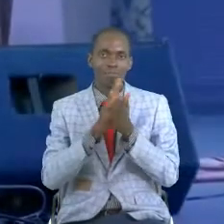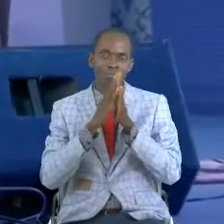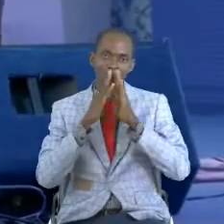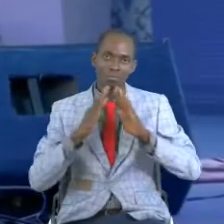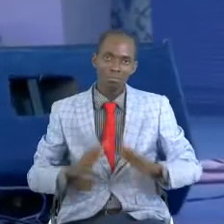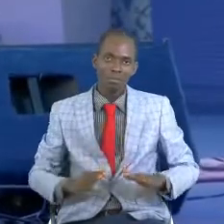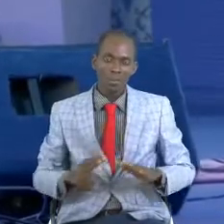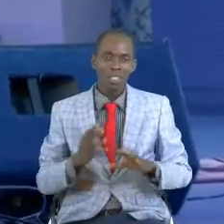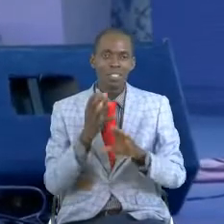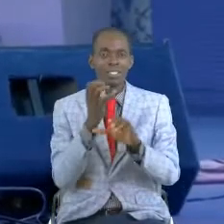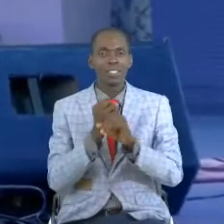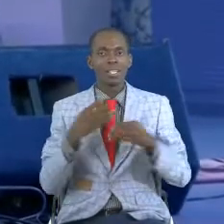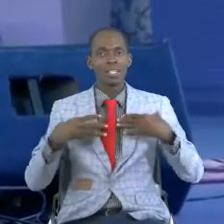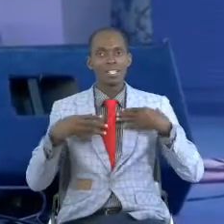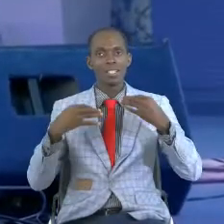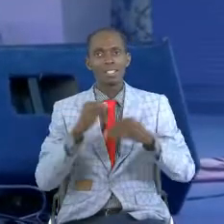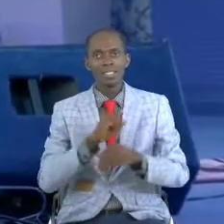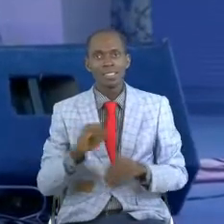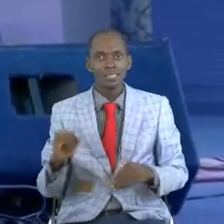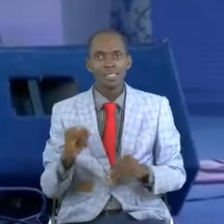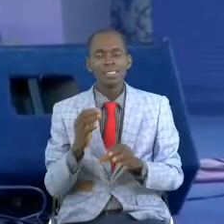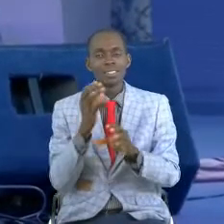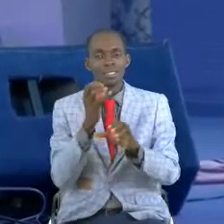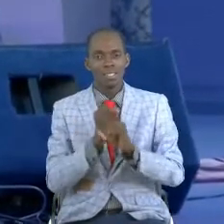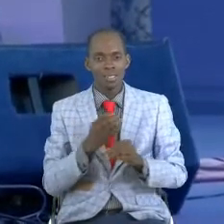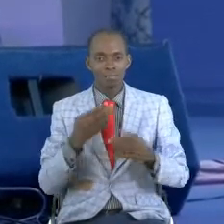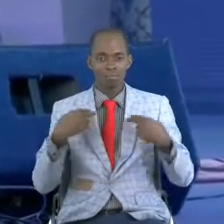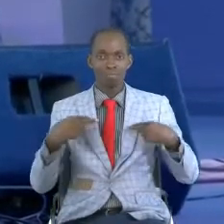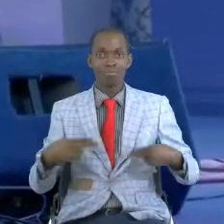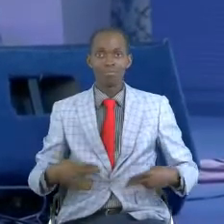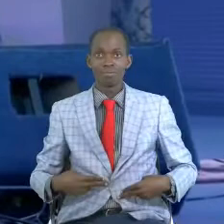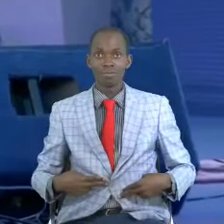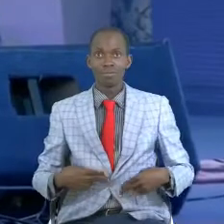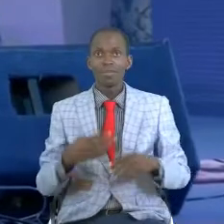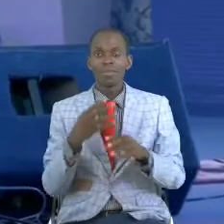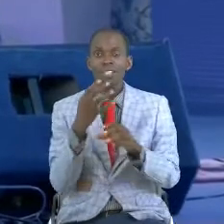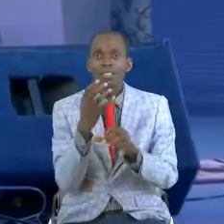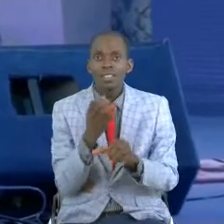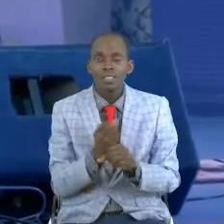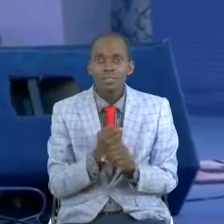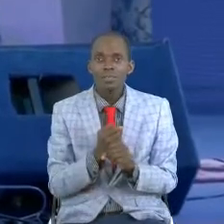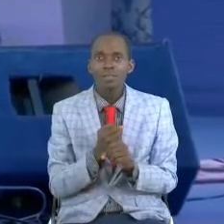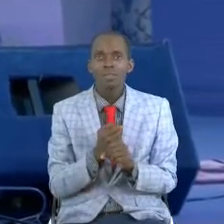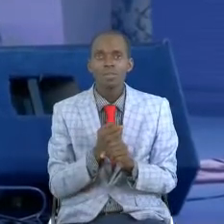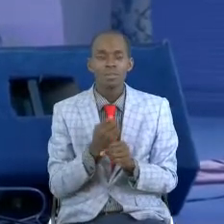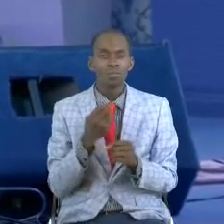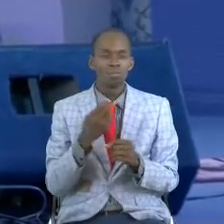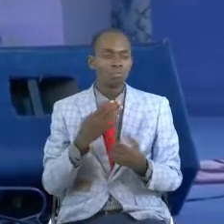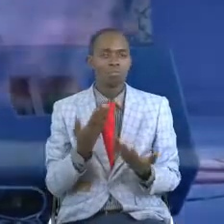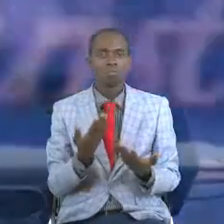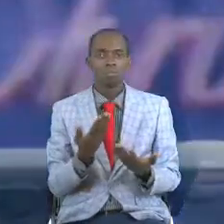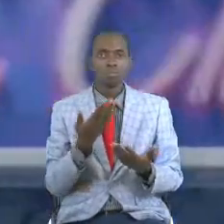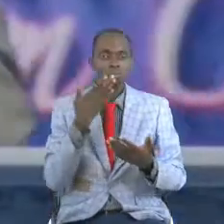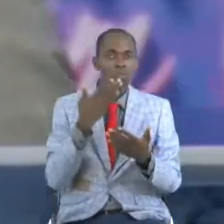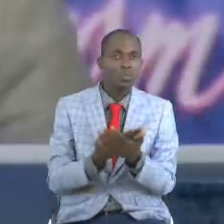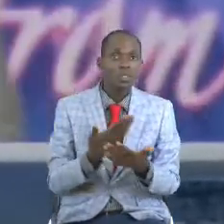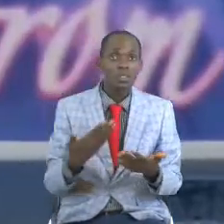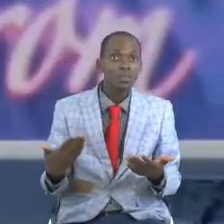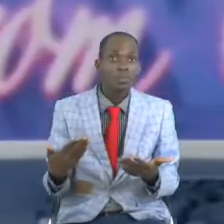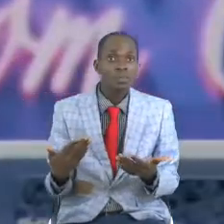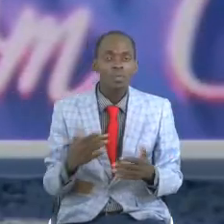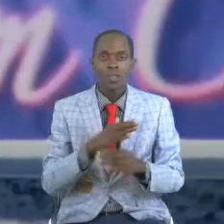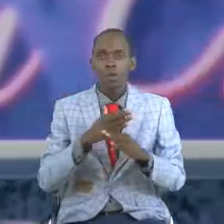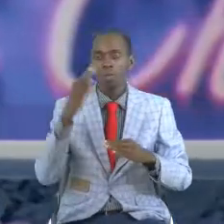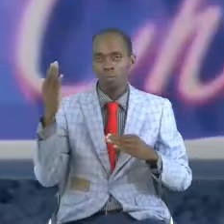healing, we get health, we get wholesomeness, wholeness. But with all